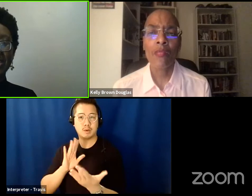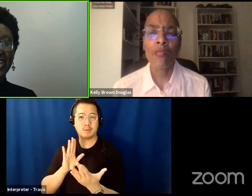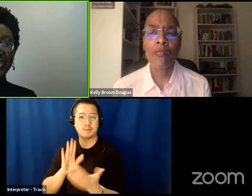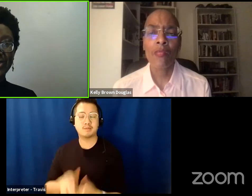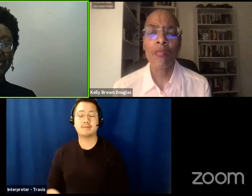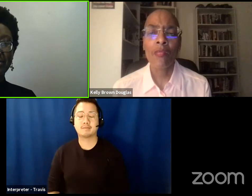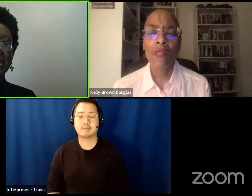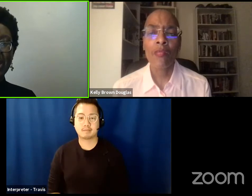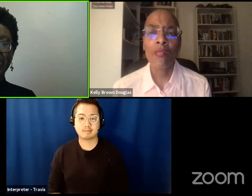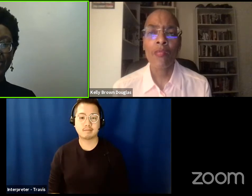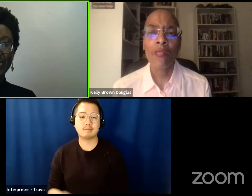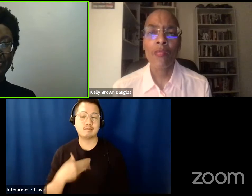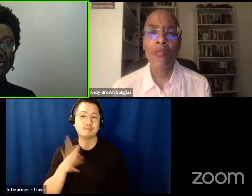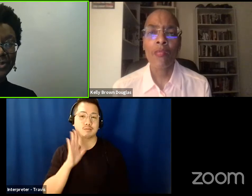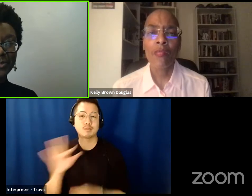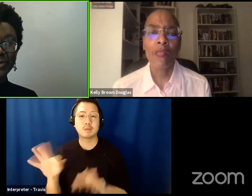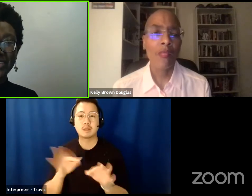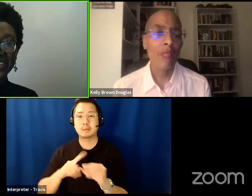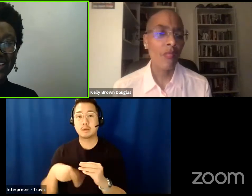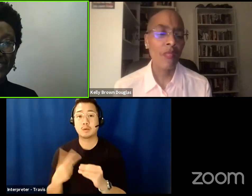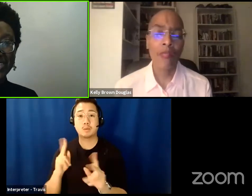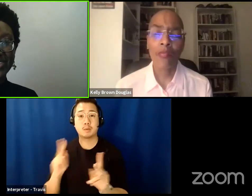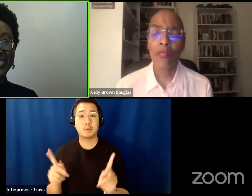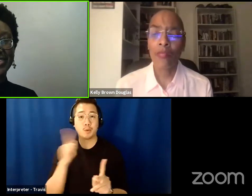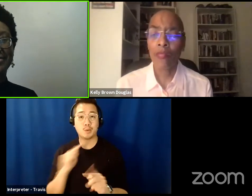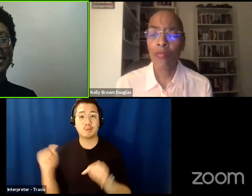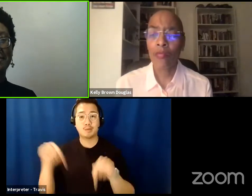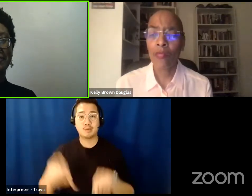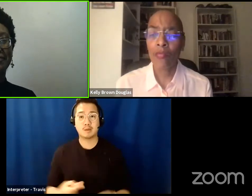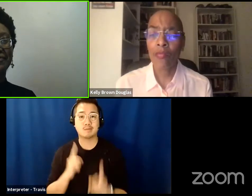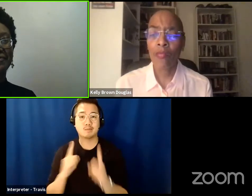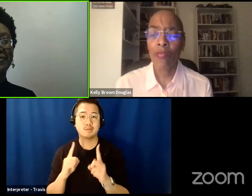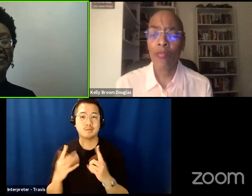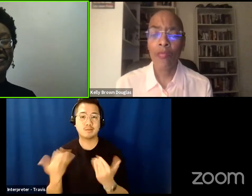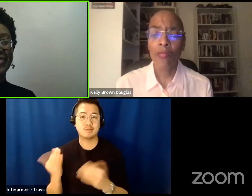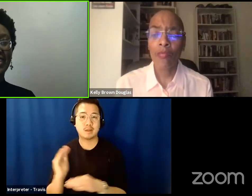So let me tell you a little bit about the two people who will be in conversation this evening.